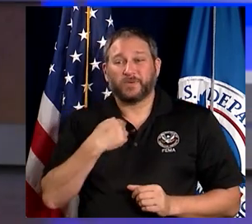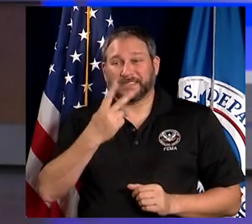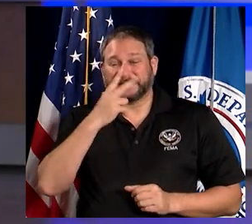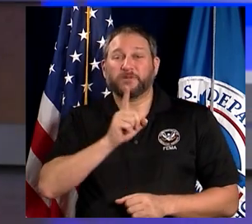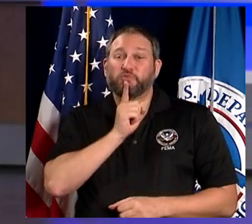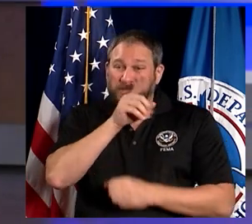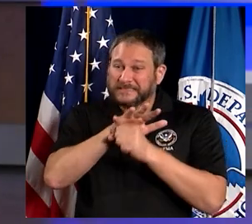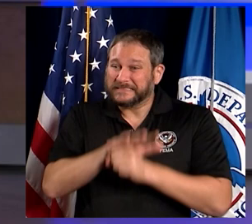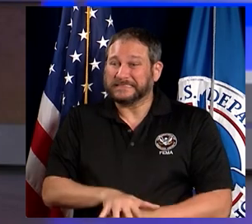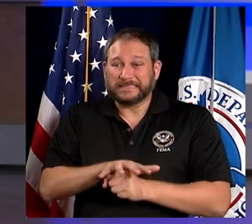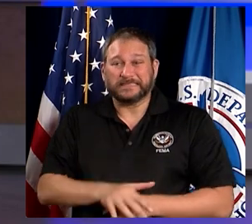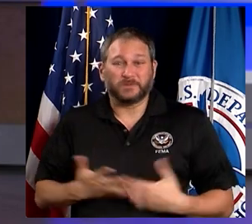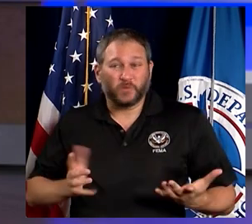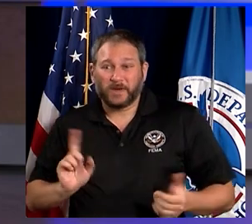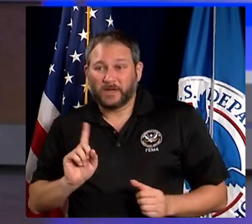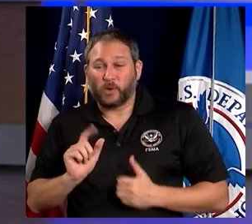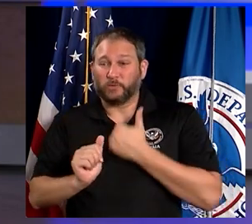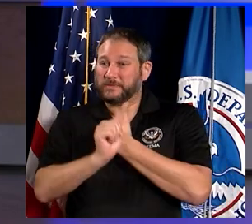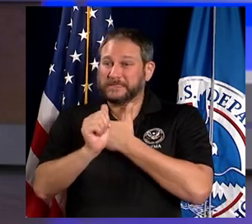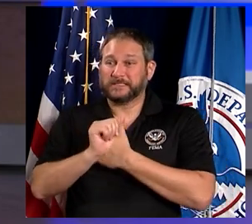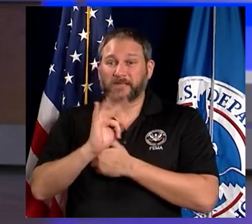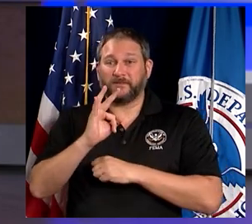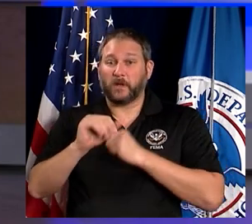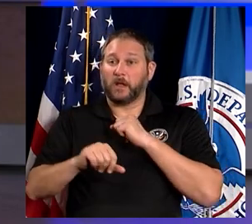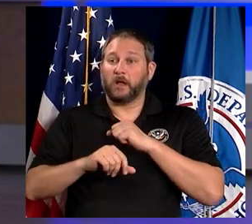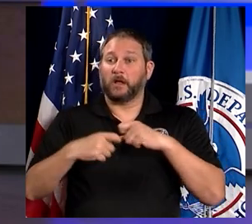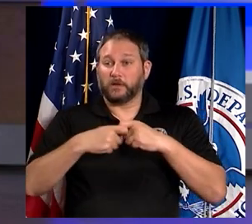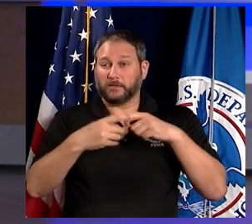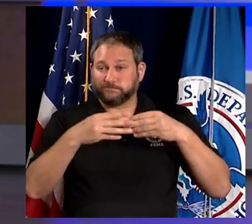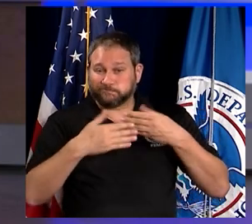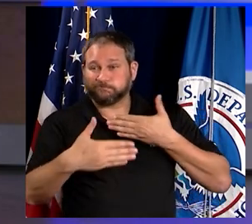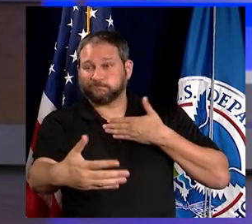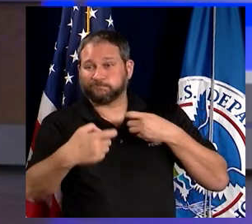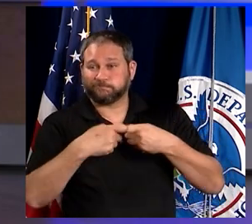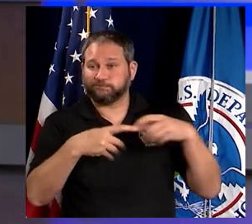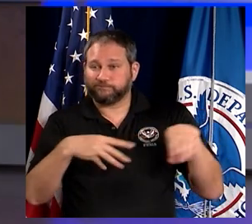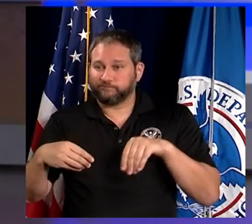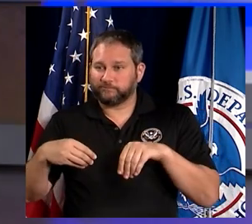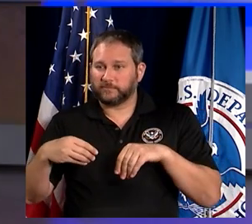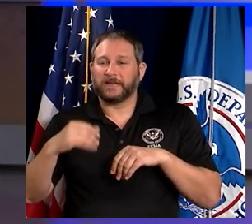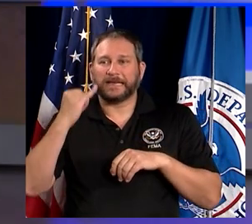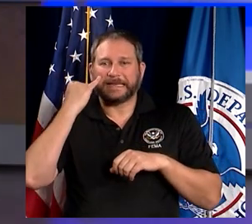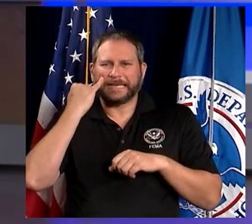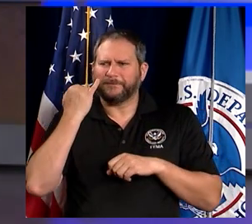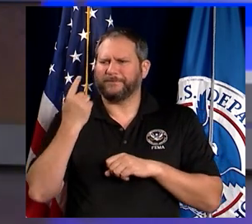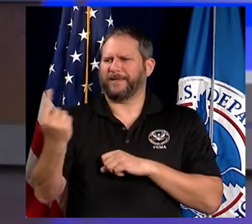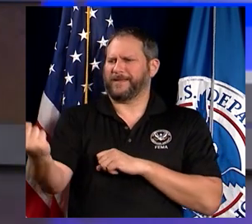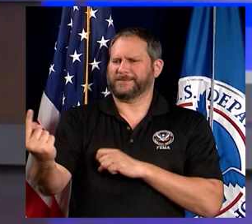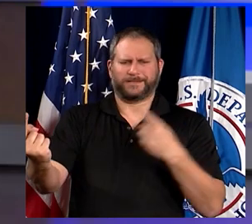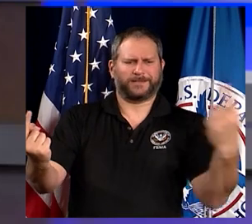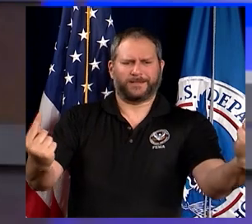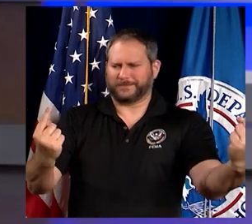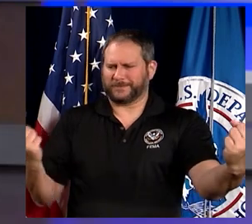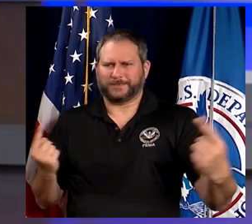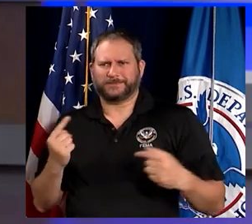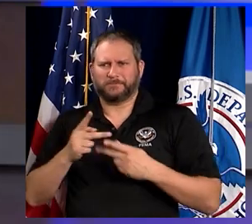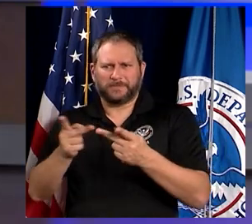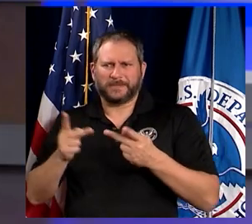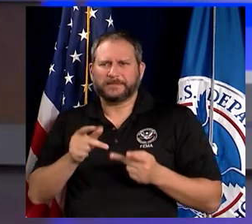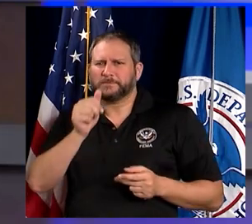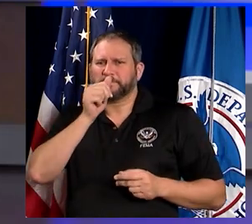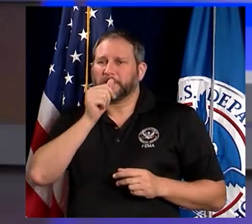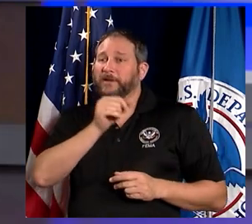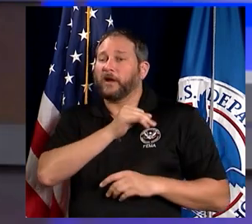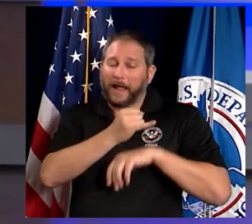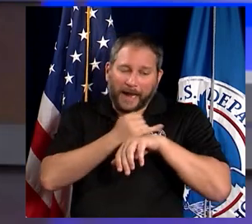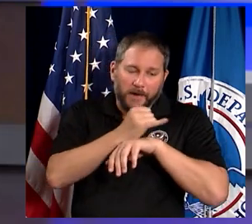real risks of longer outages are some of these more isolated communities, either on islands or in very rural places. There